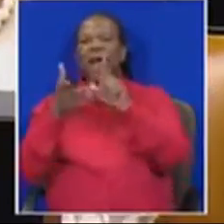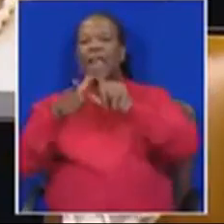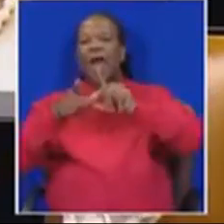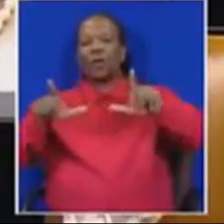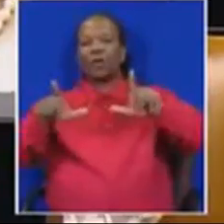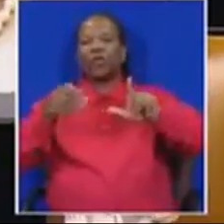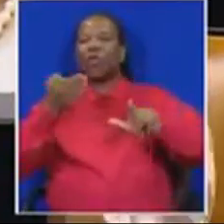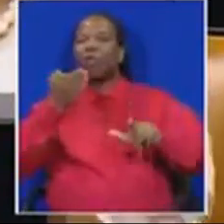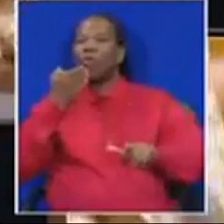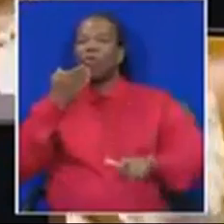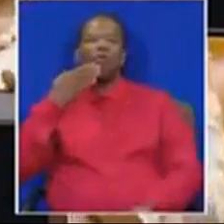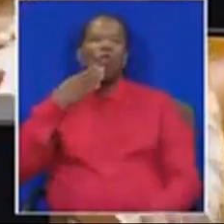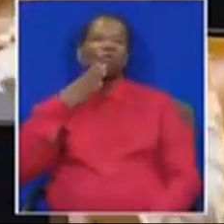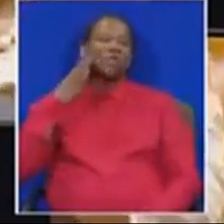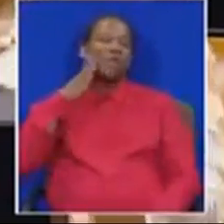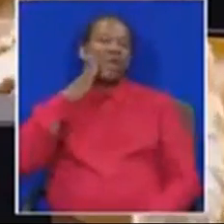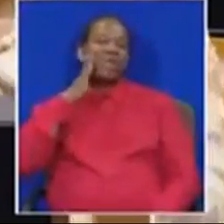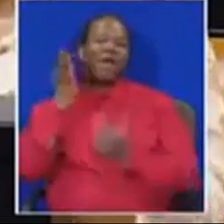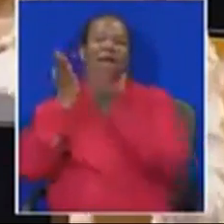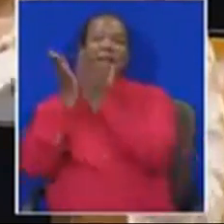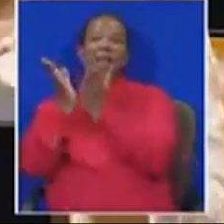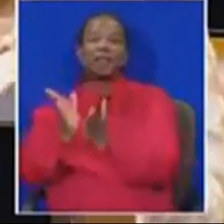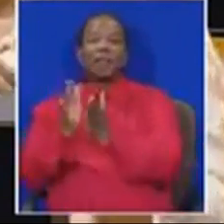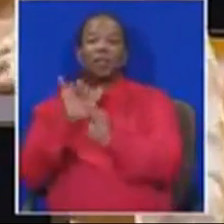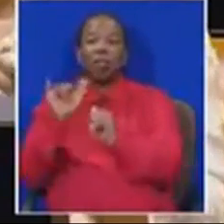deaf learners at the end of 2018.